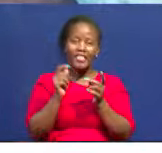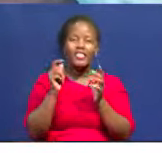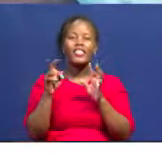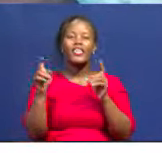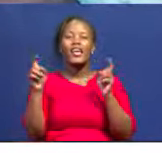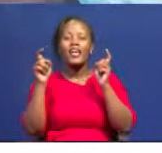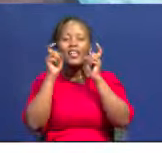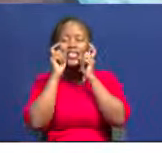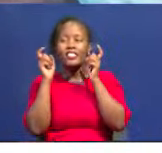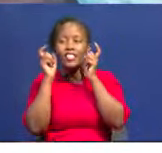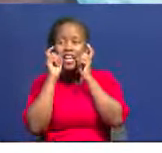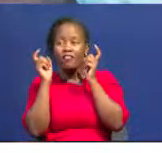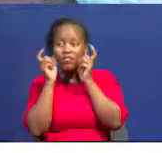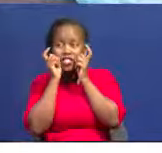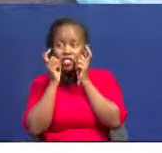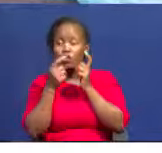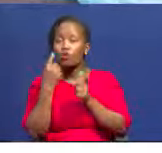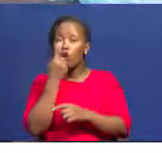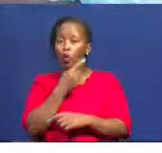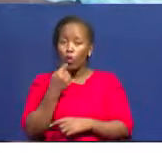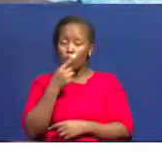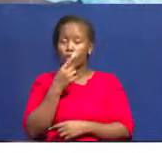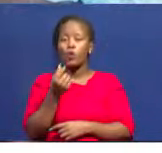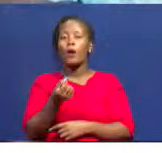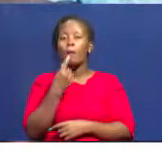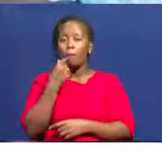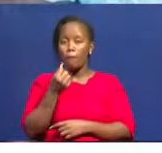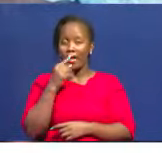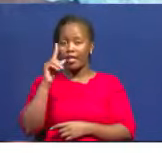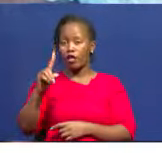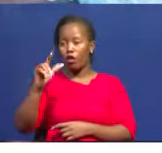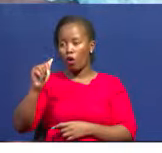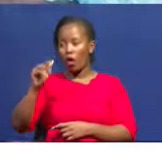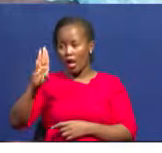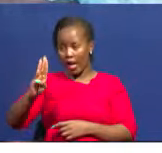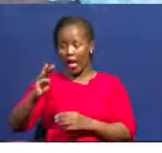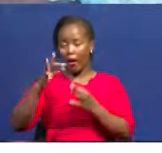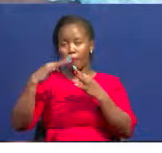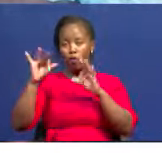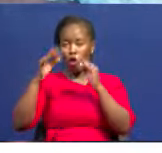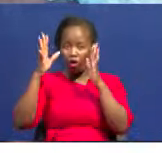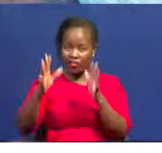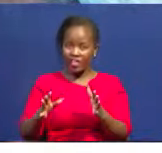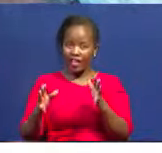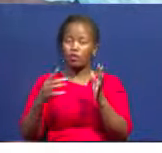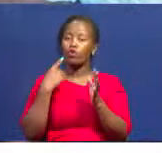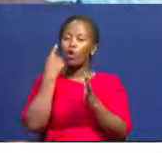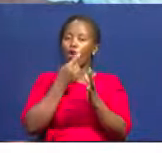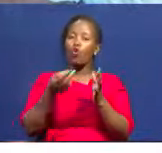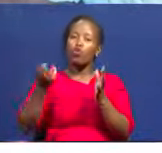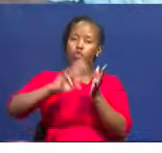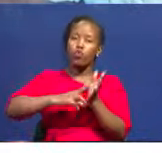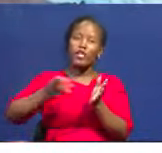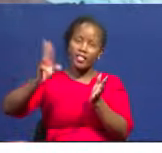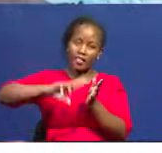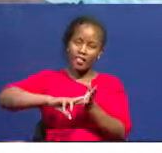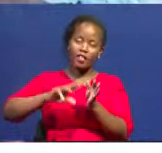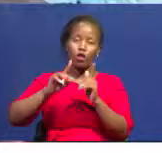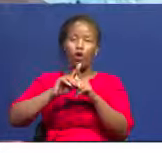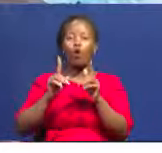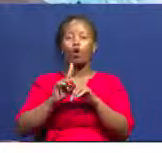country are medical laboratory officers who are registered and licensed to practice